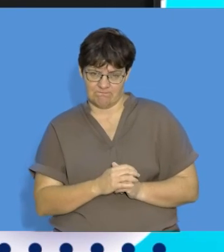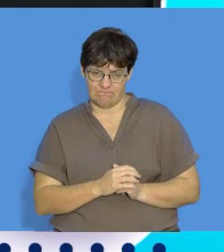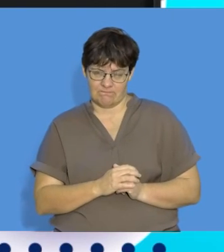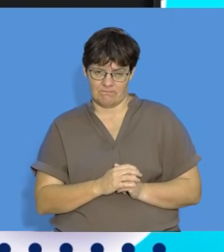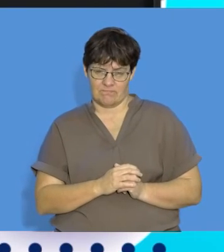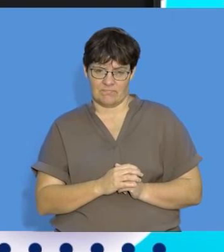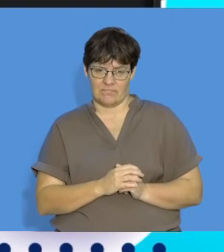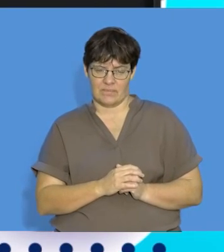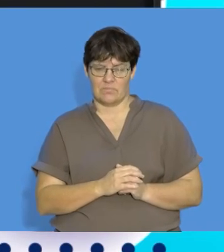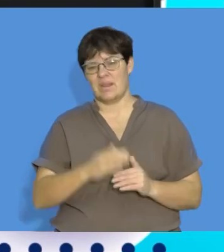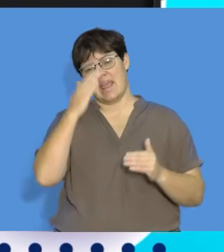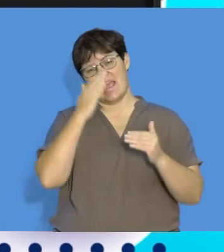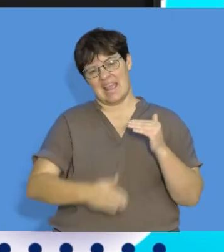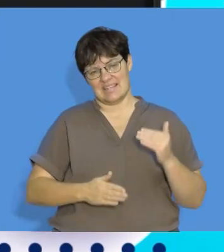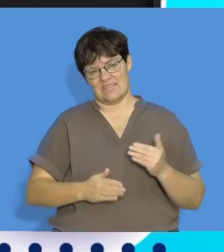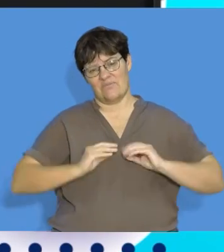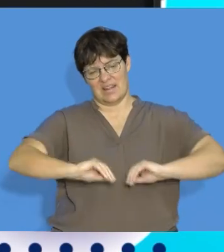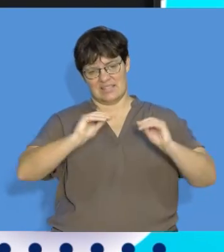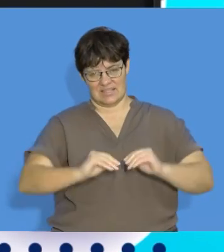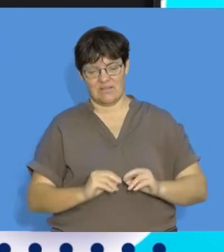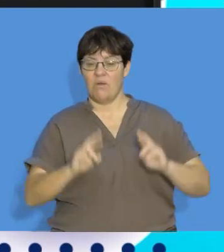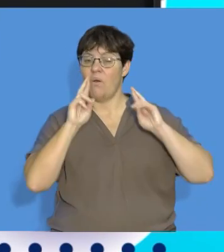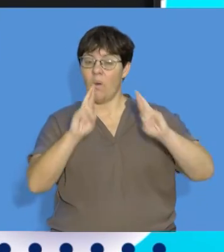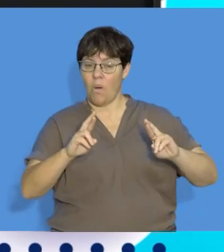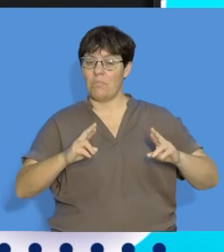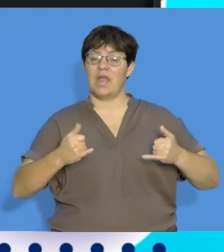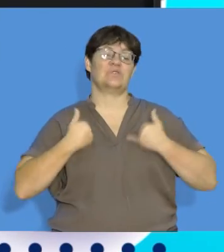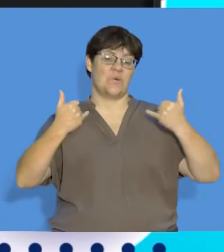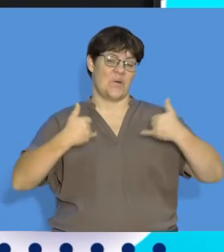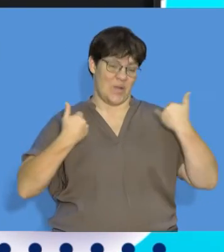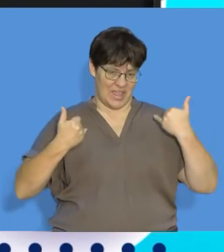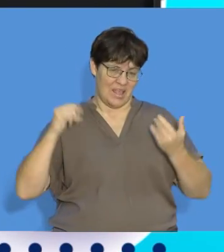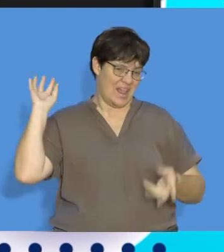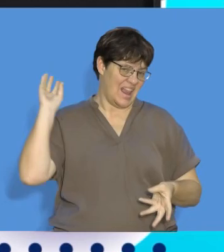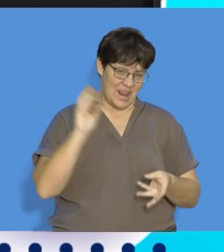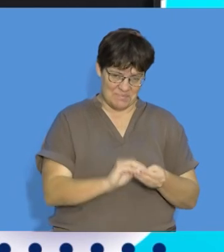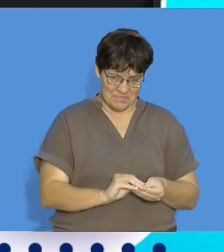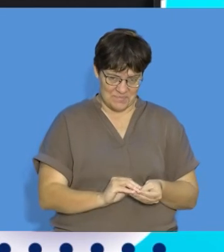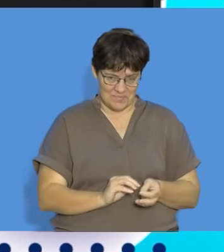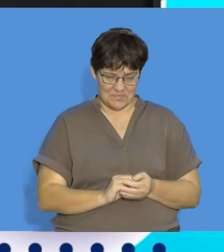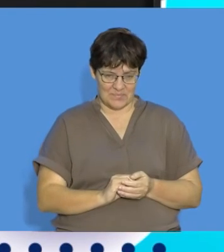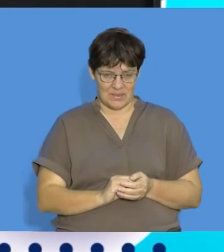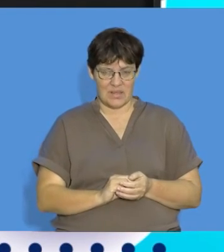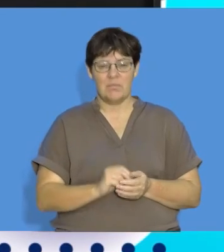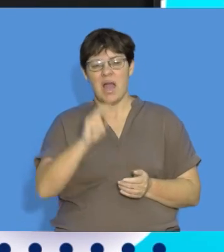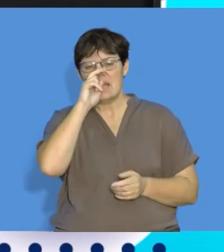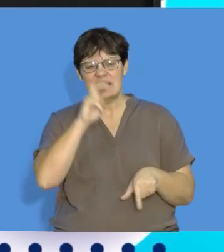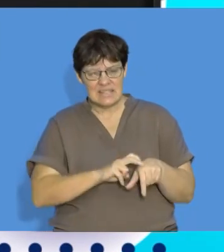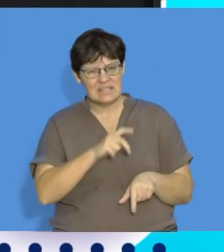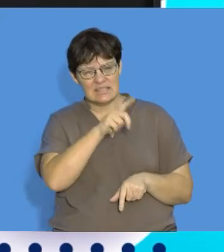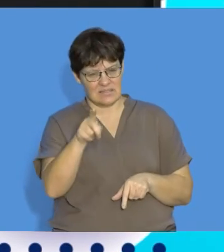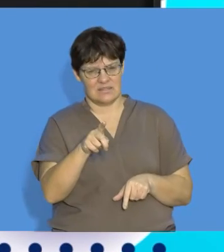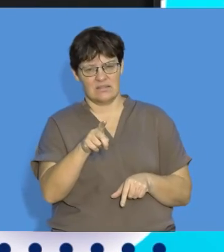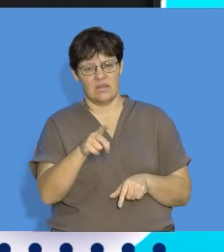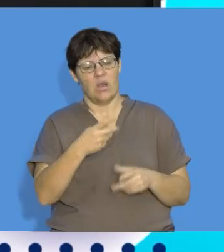need to look at. And then, guys, we have come to the end of our lesson. I hope you've been enjoying all of this that we've done,